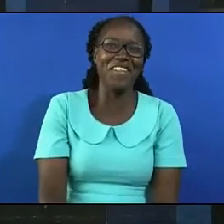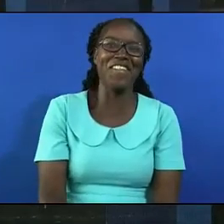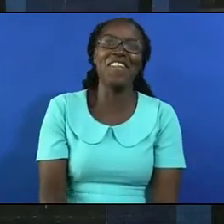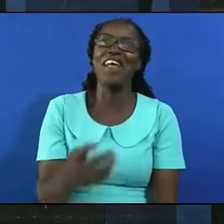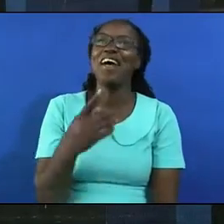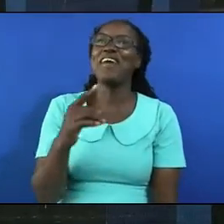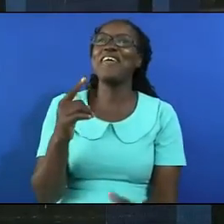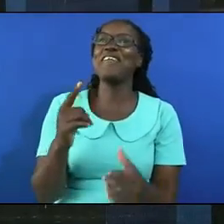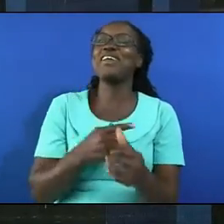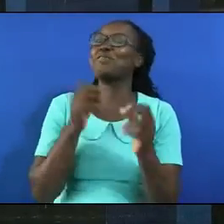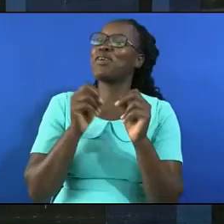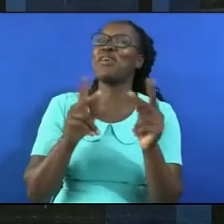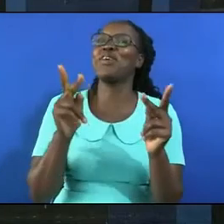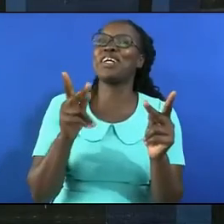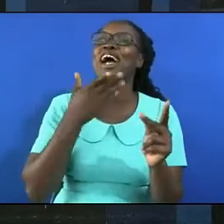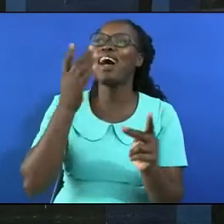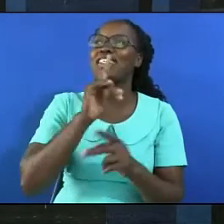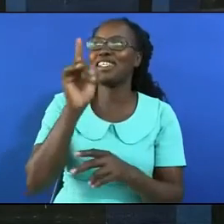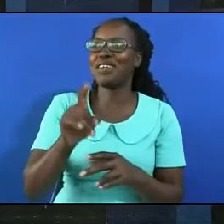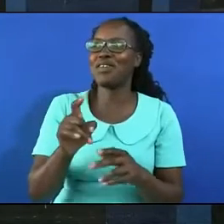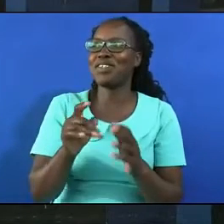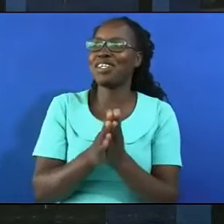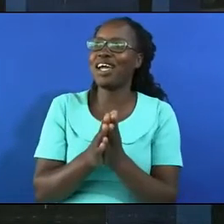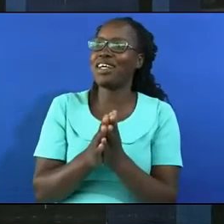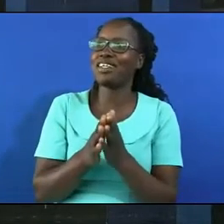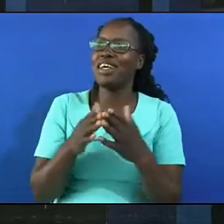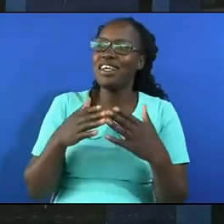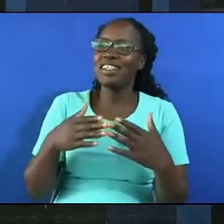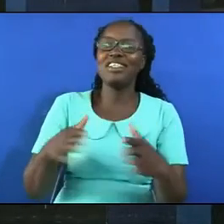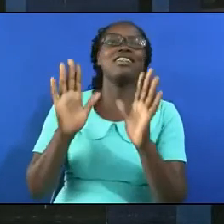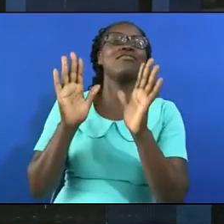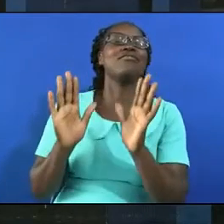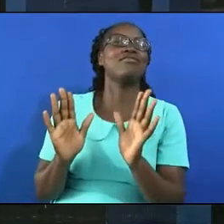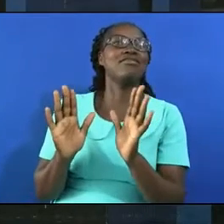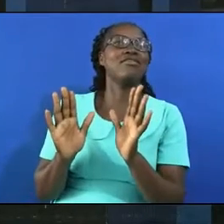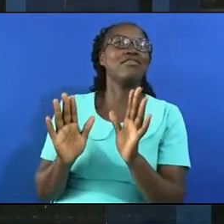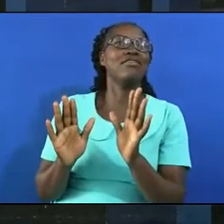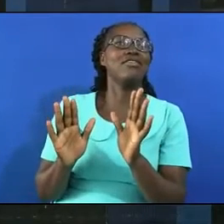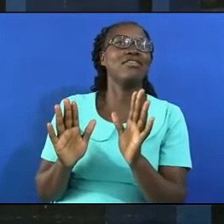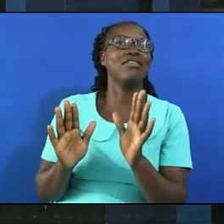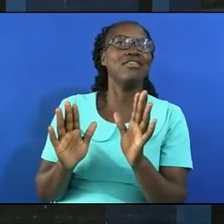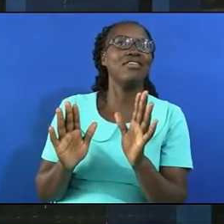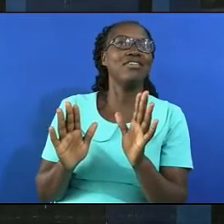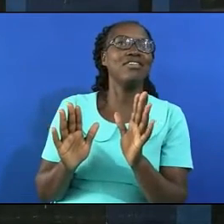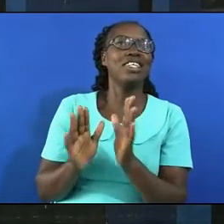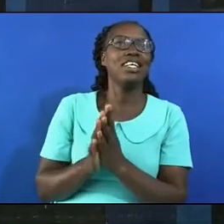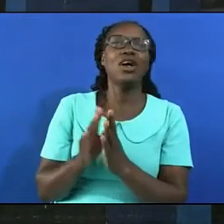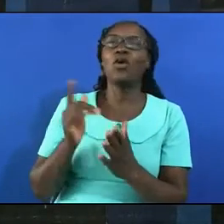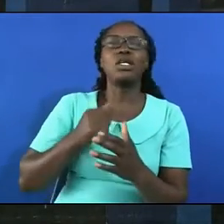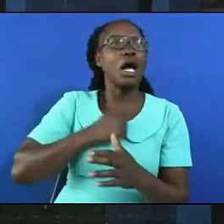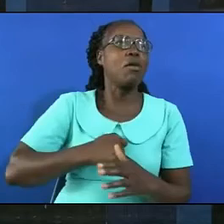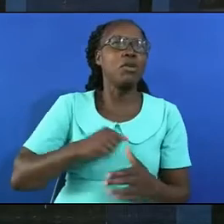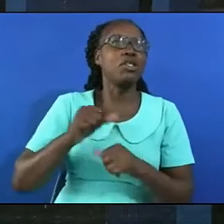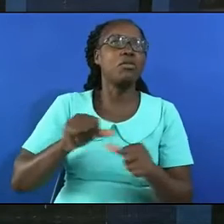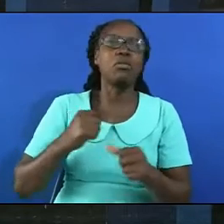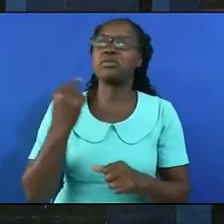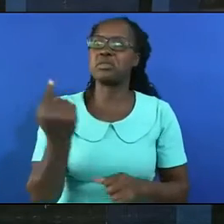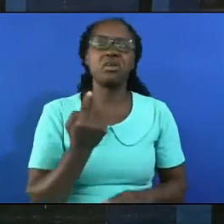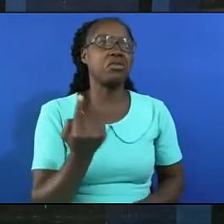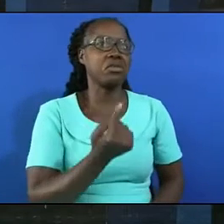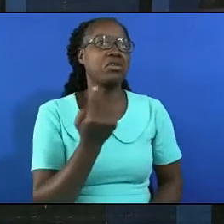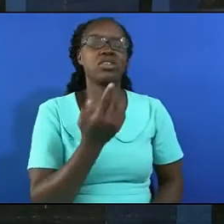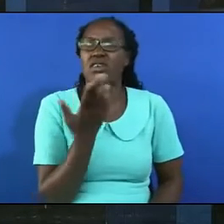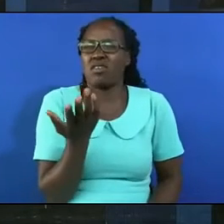I mean, first be okay, answer the question and get out of the stage. What is this all apology about, single